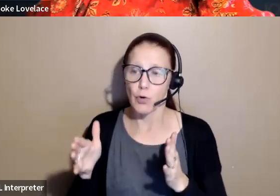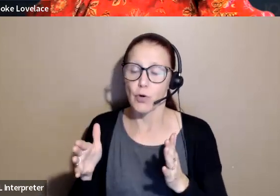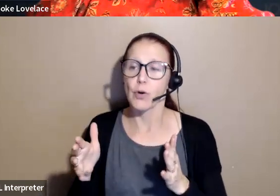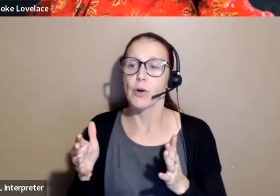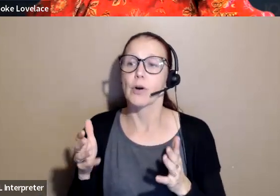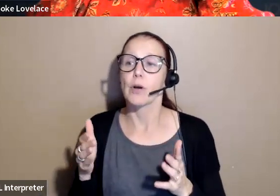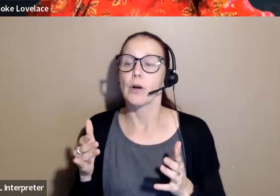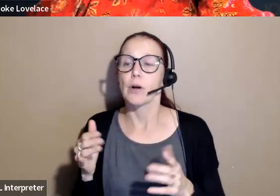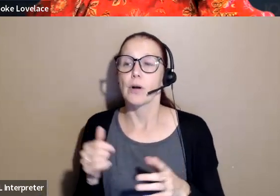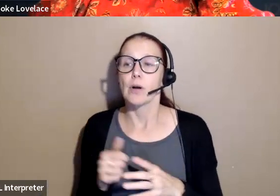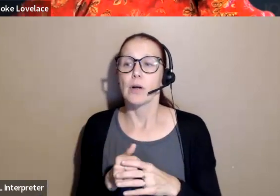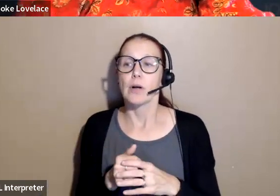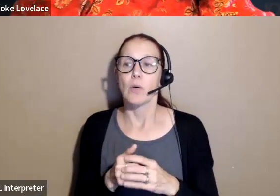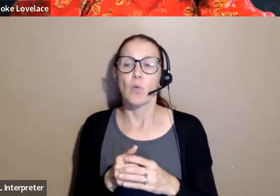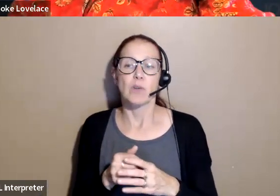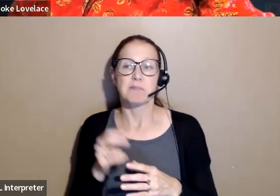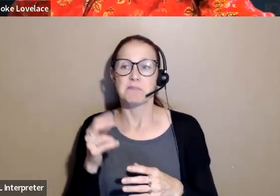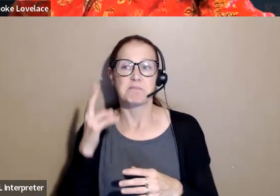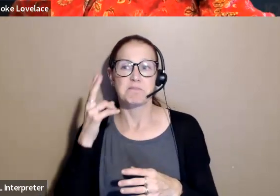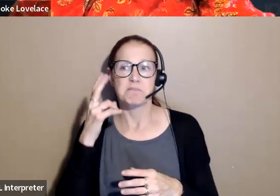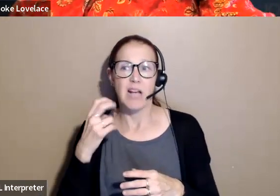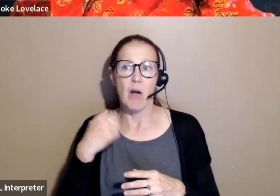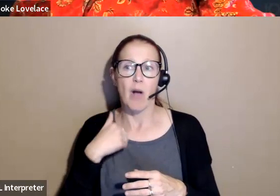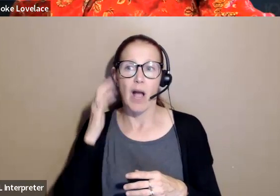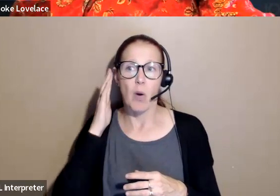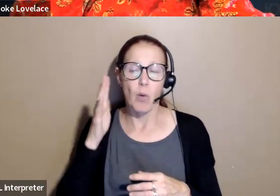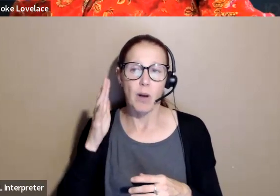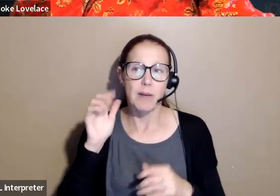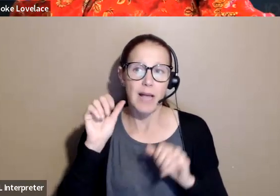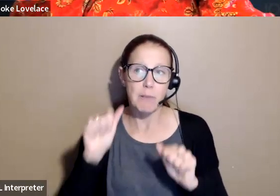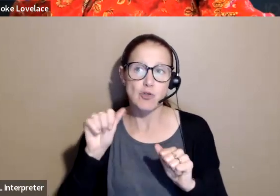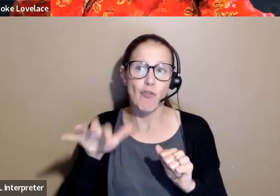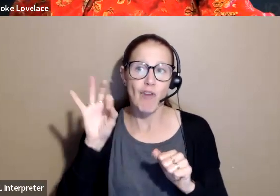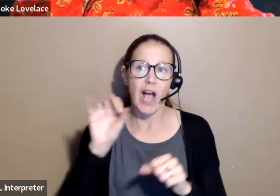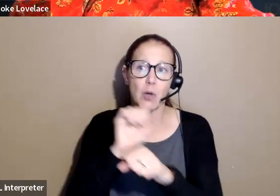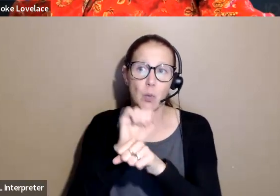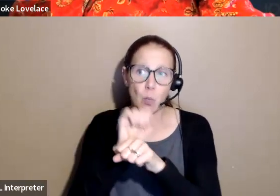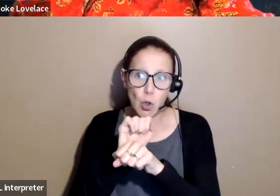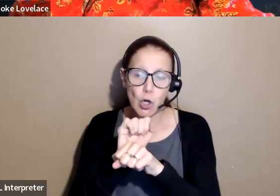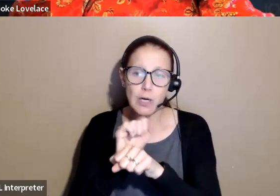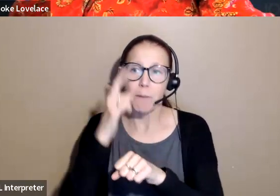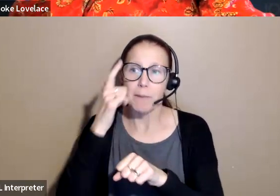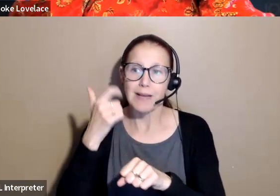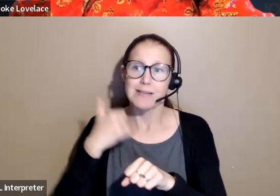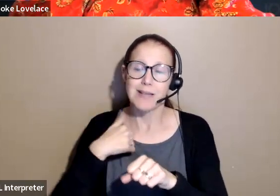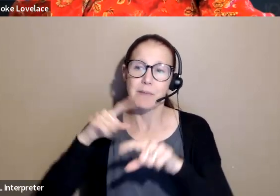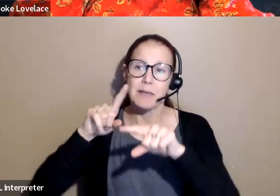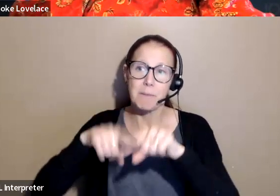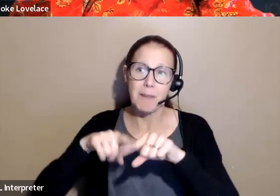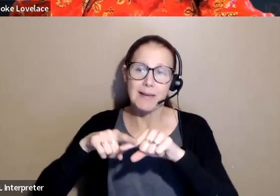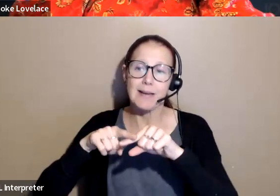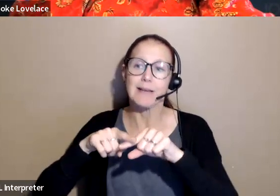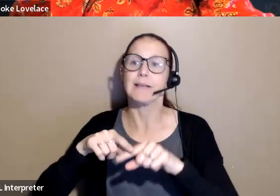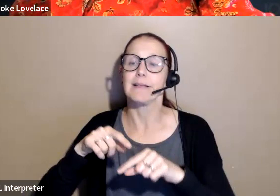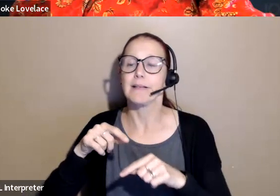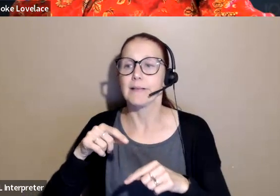that it was unlikely I would ever find work because of being event dependent paraplegic,